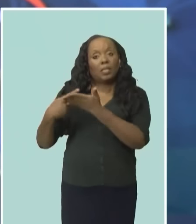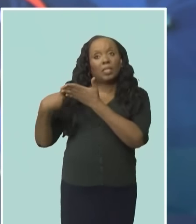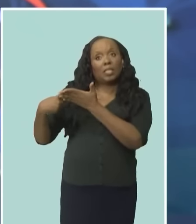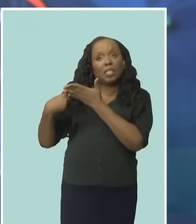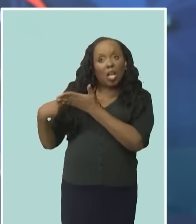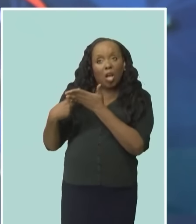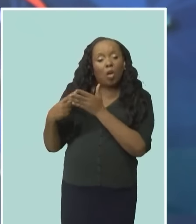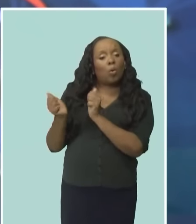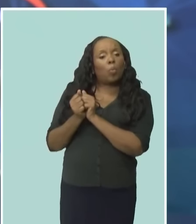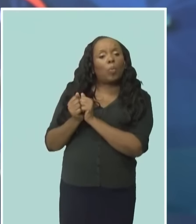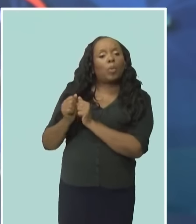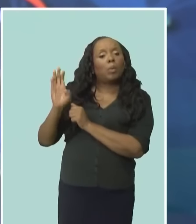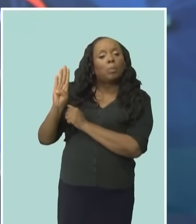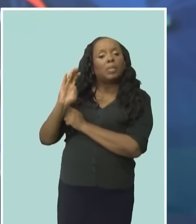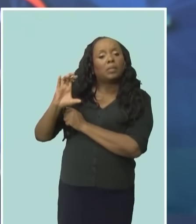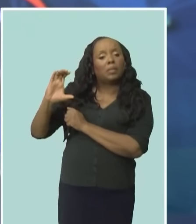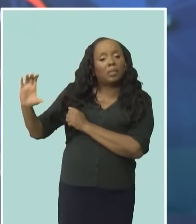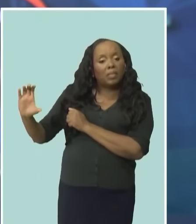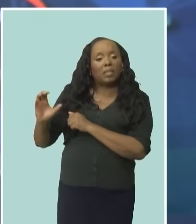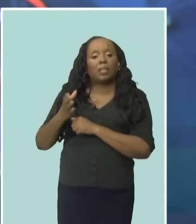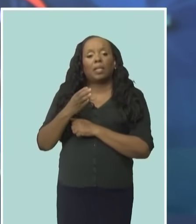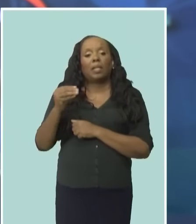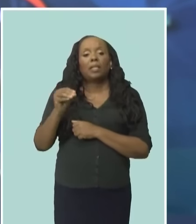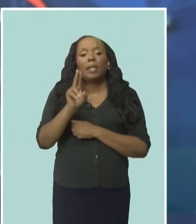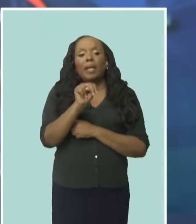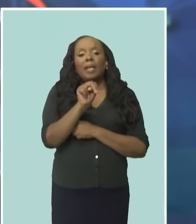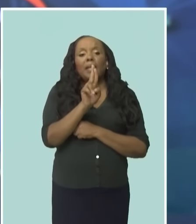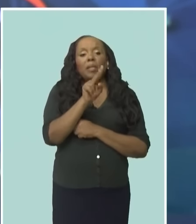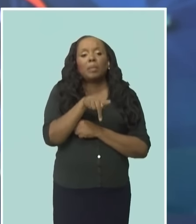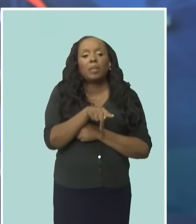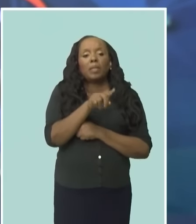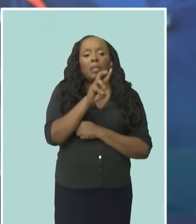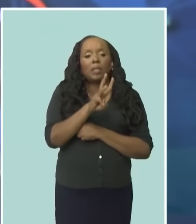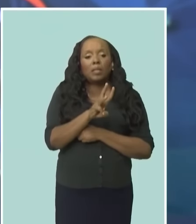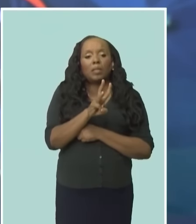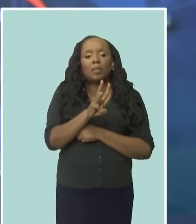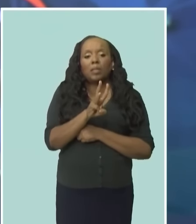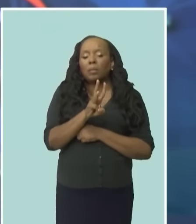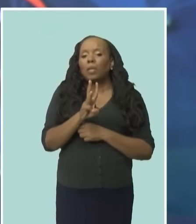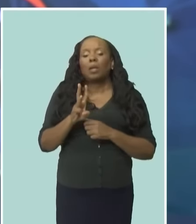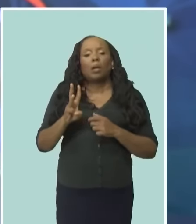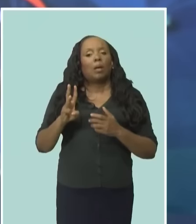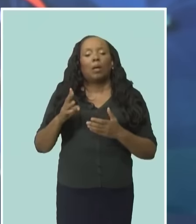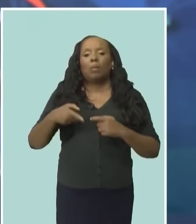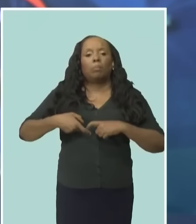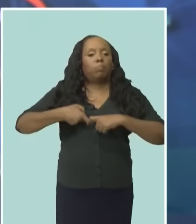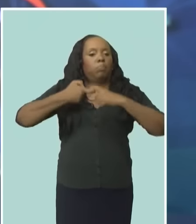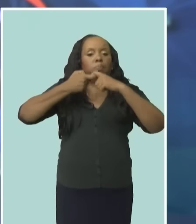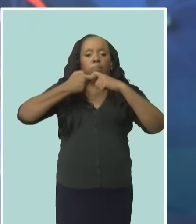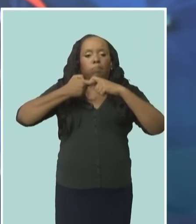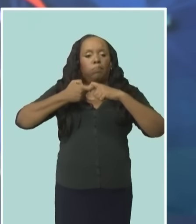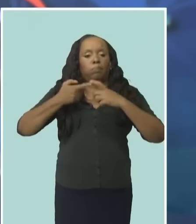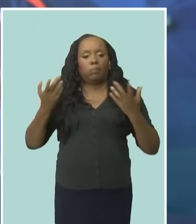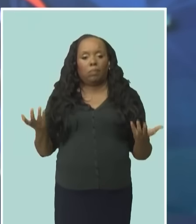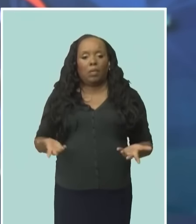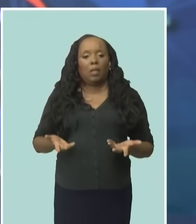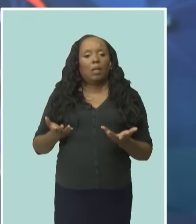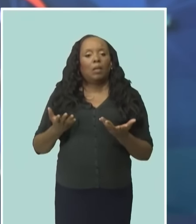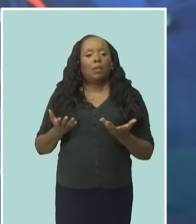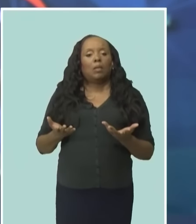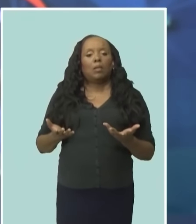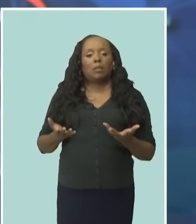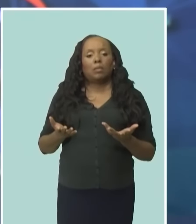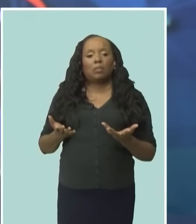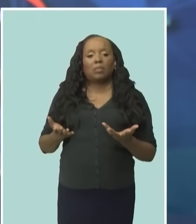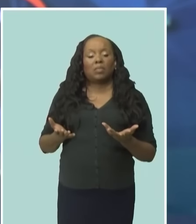Discussions between the Barbados Community College and the National Union of Public Workers have ended in a stalemate. The negotiations, which focused on the